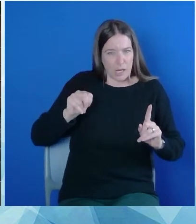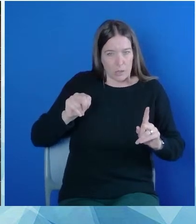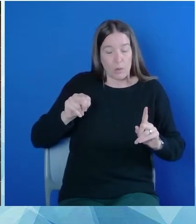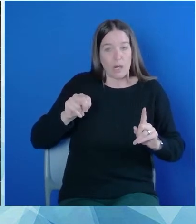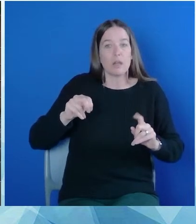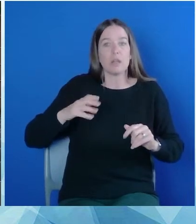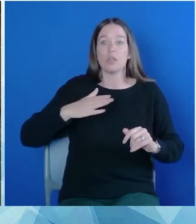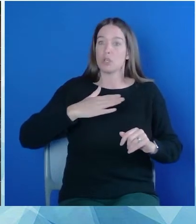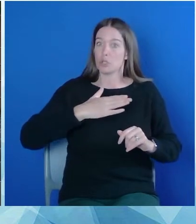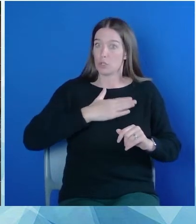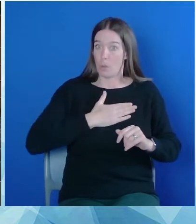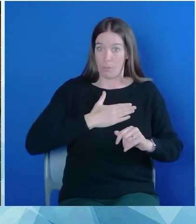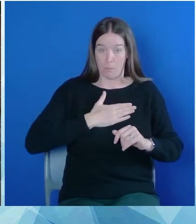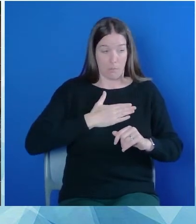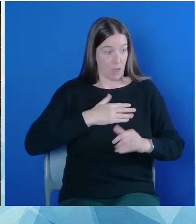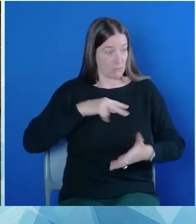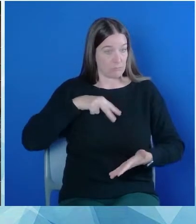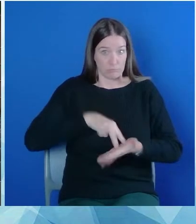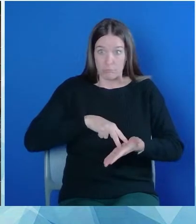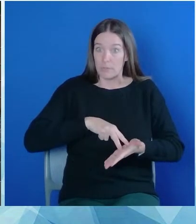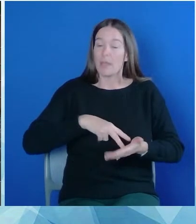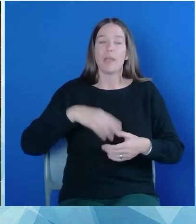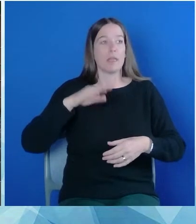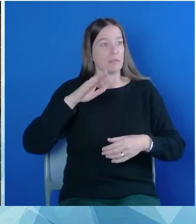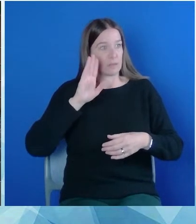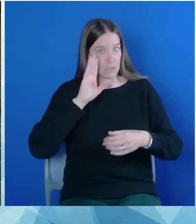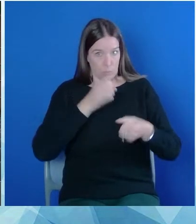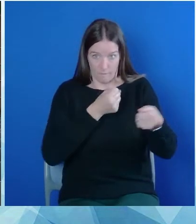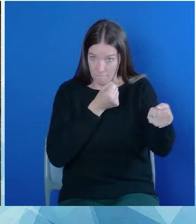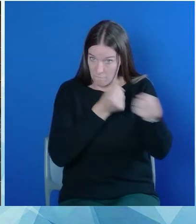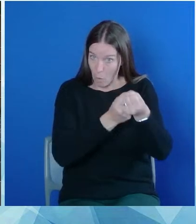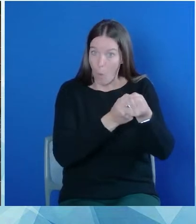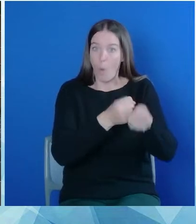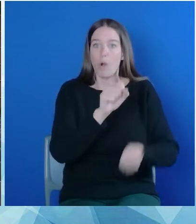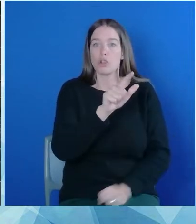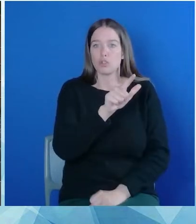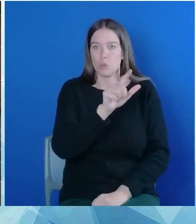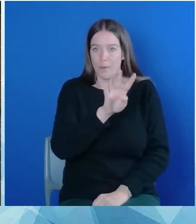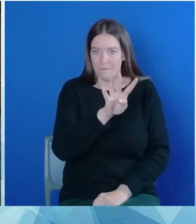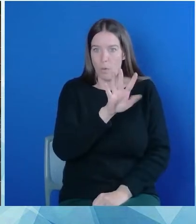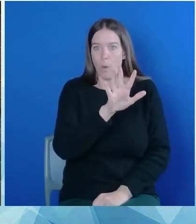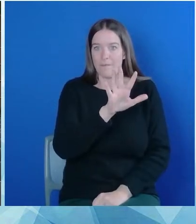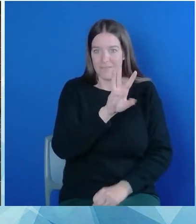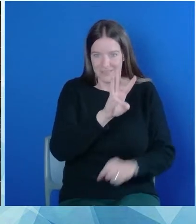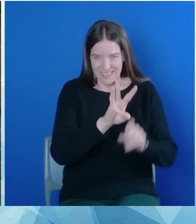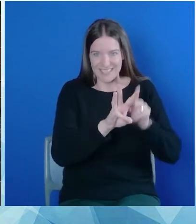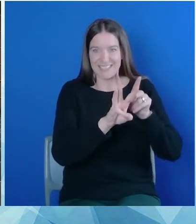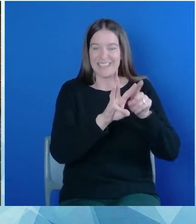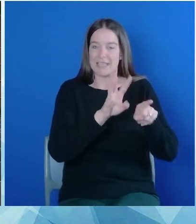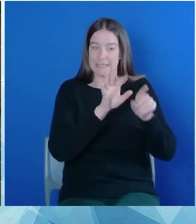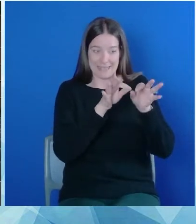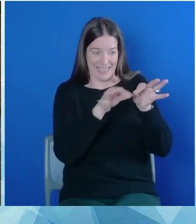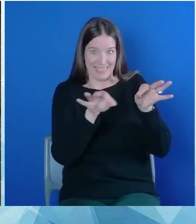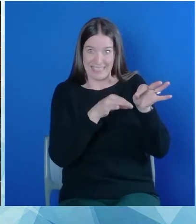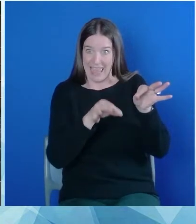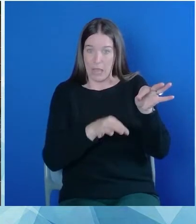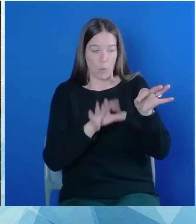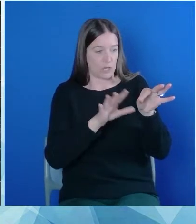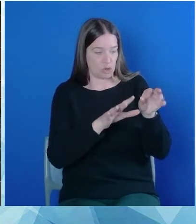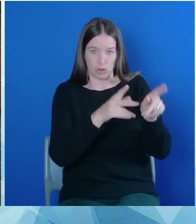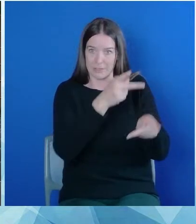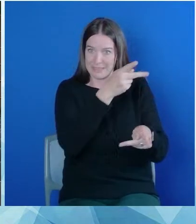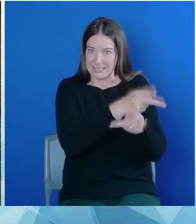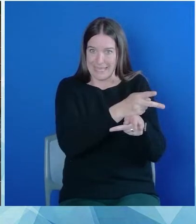me to take a for position, and the board's position on the language of that bill has not changed.